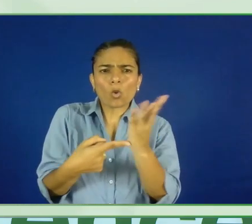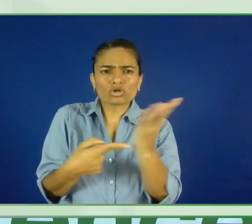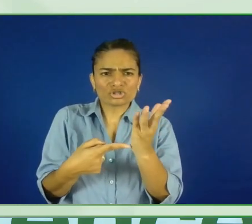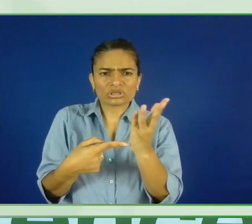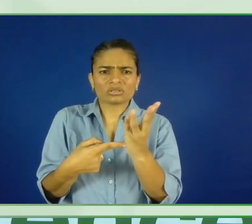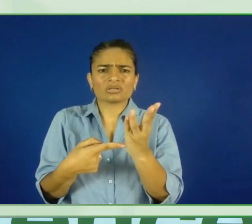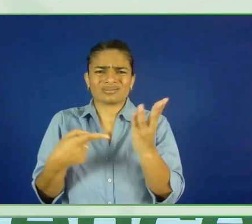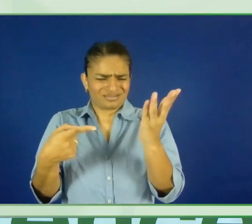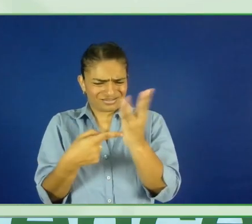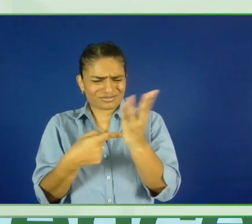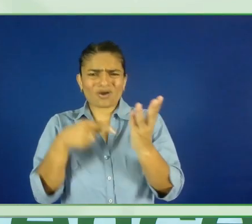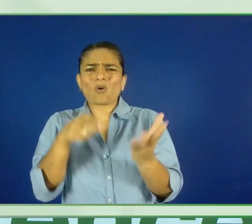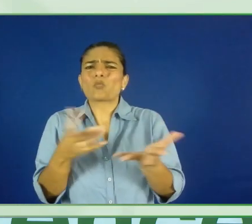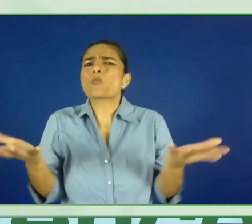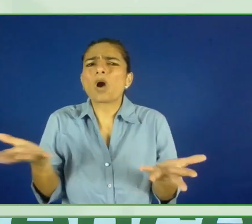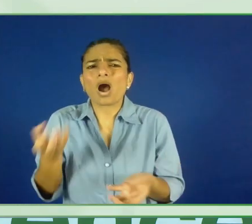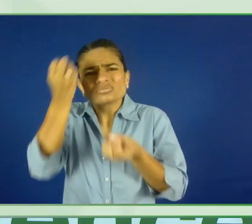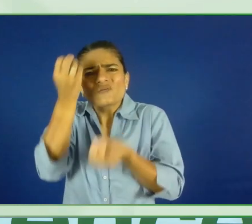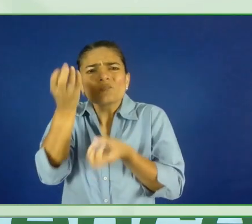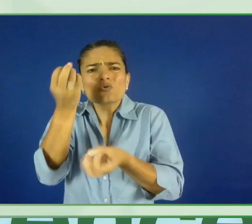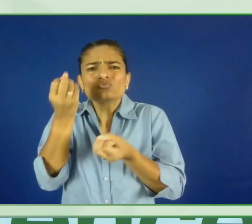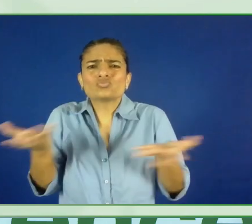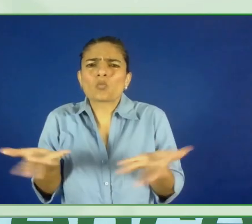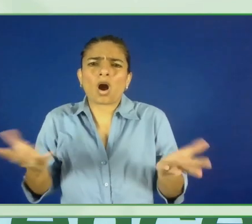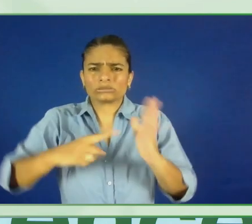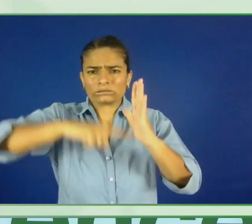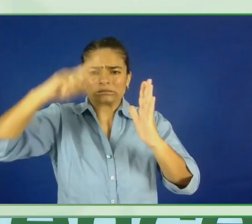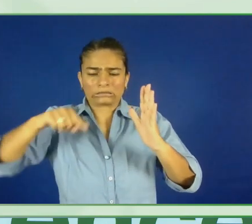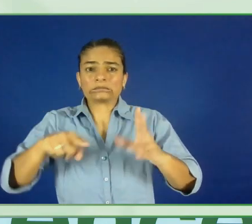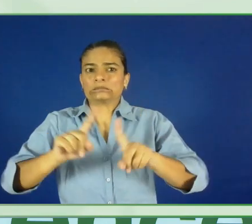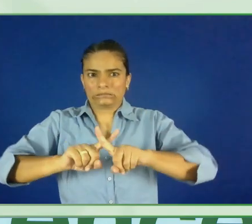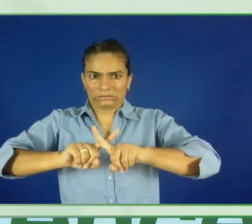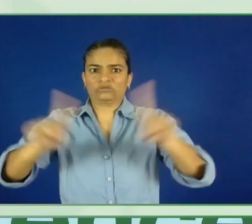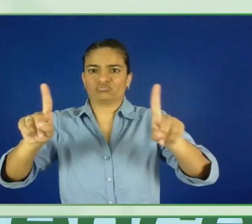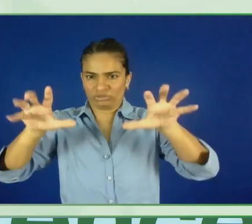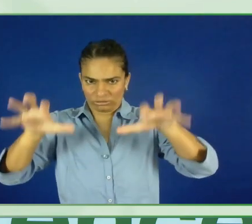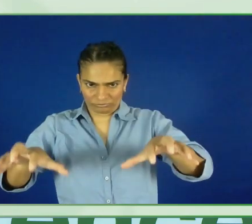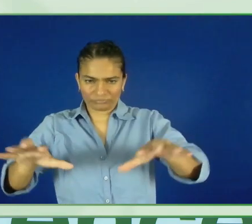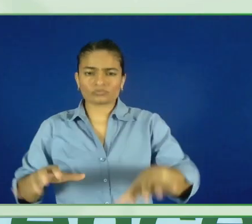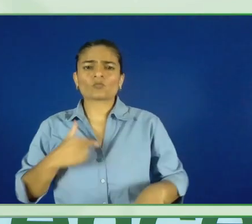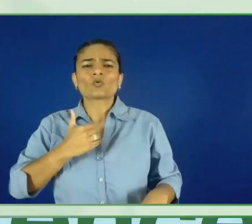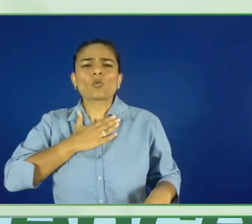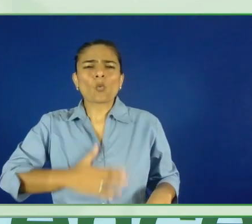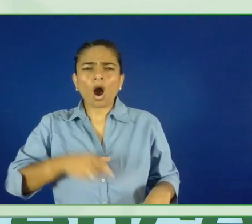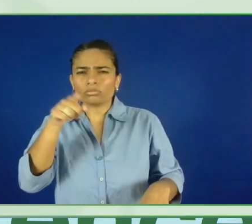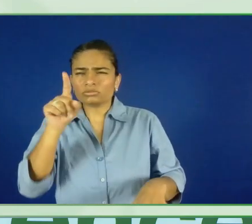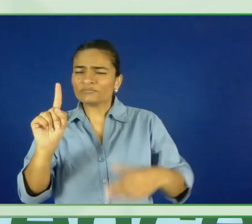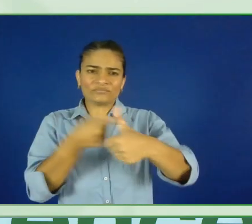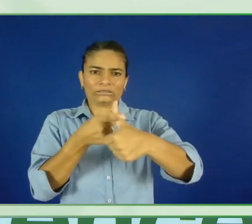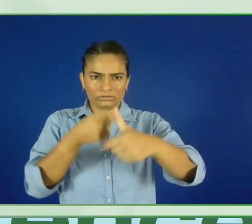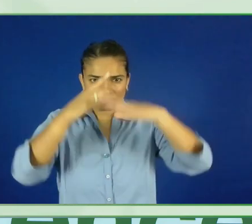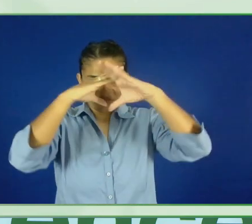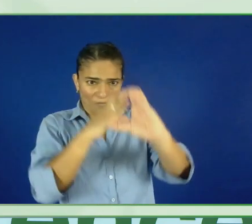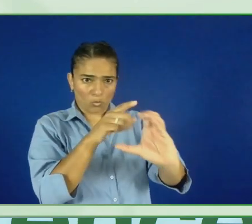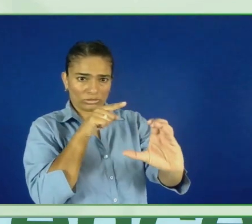and this is what I would like to focus on first. the Zero Project has an